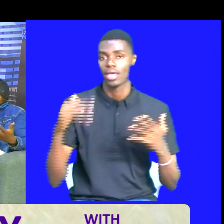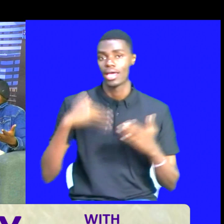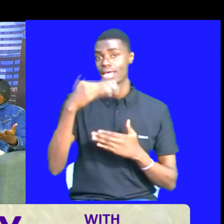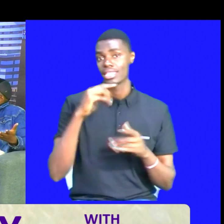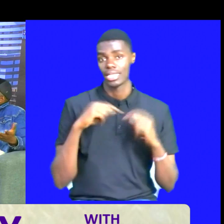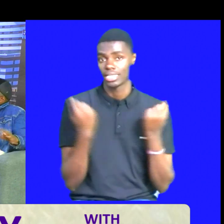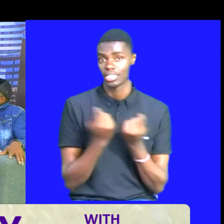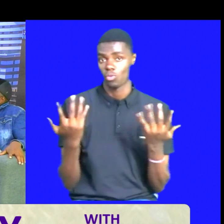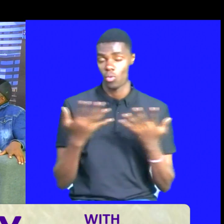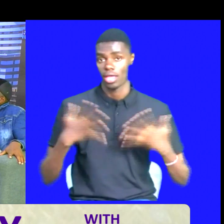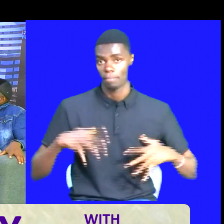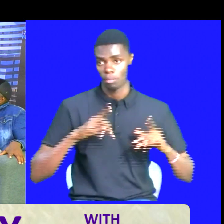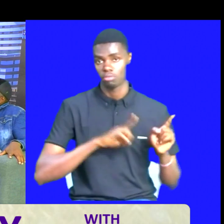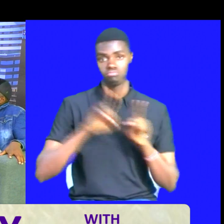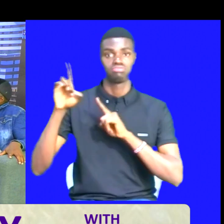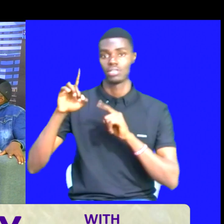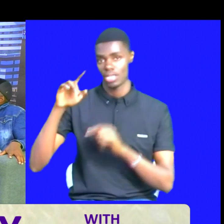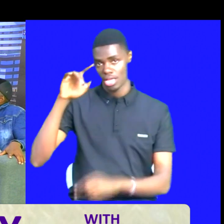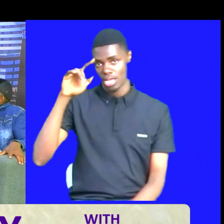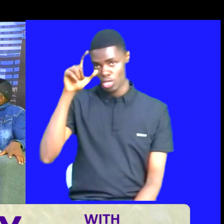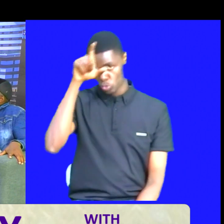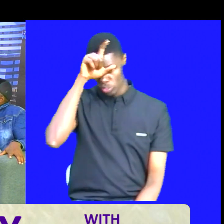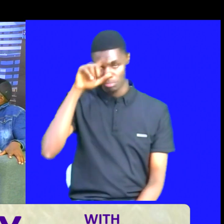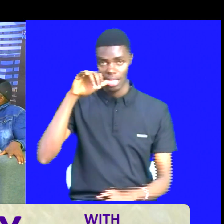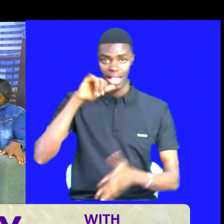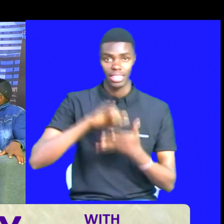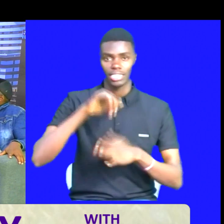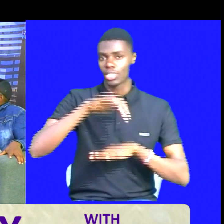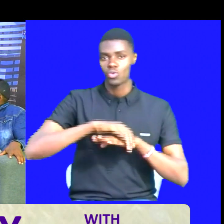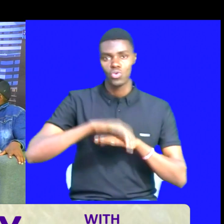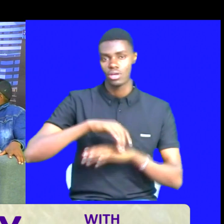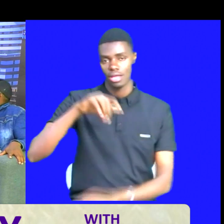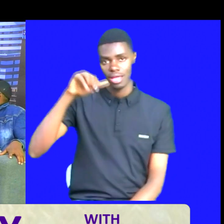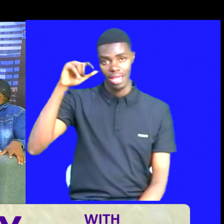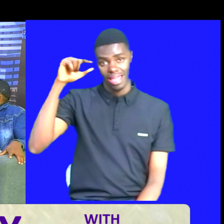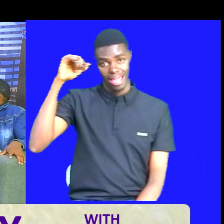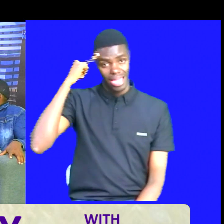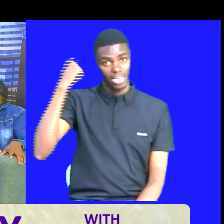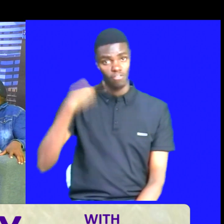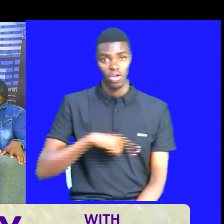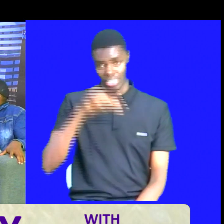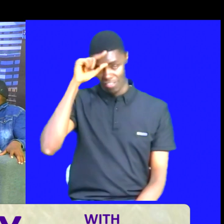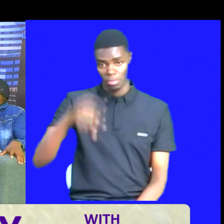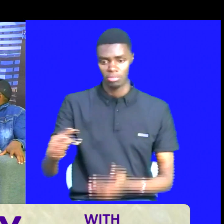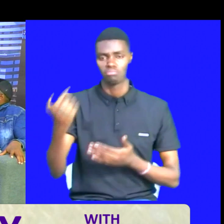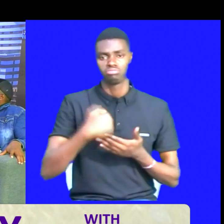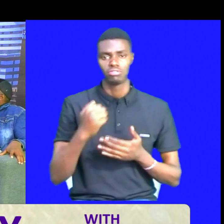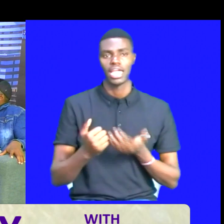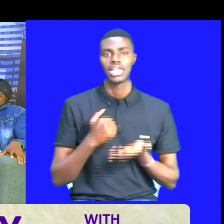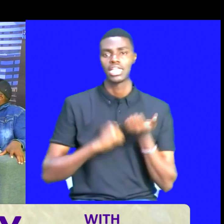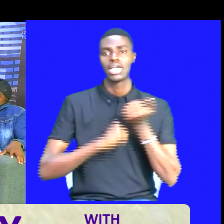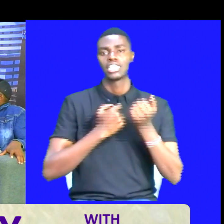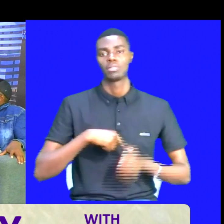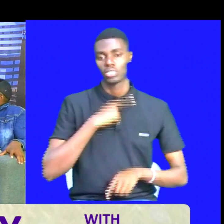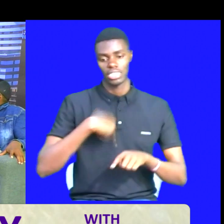where people will be going to Egypt. So Right. it's a very good idea for us. And again, the government should also come up and support us, just like we are also trying to improve